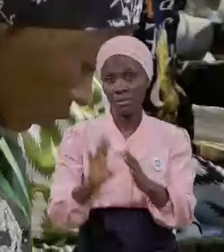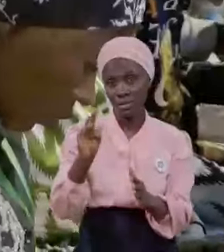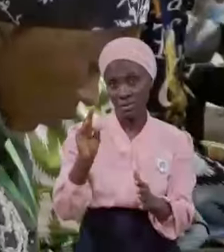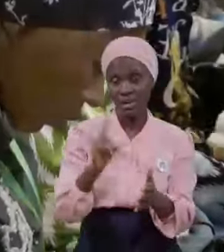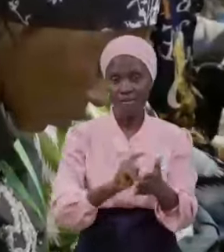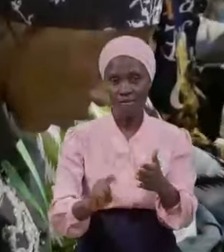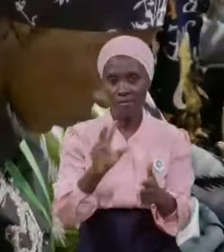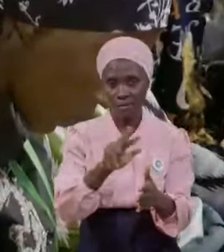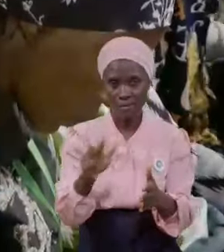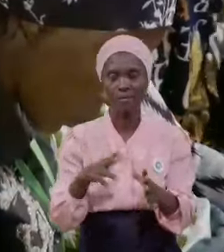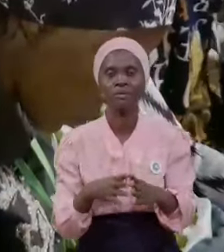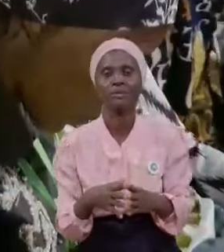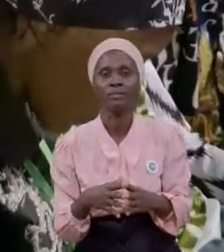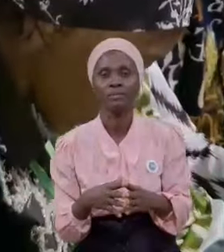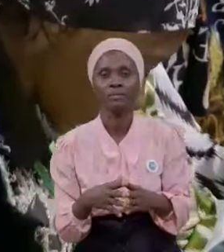chapter